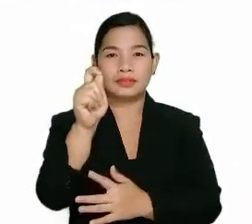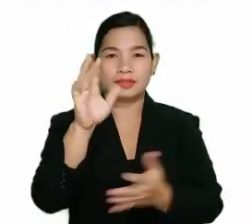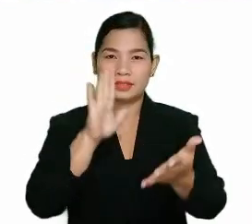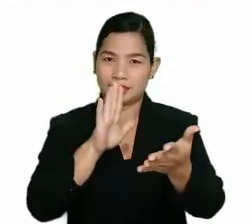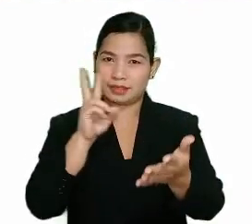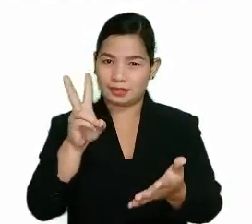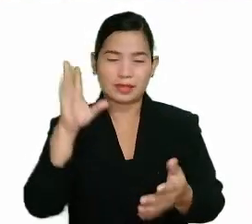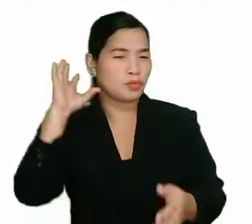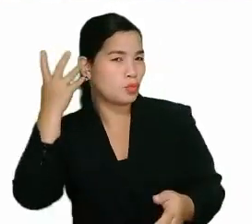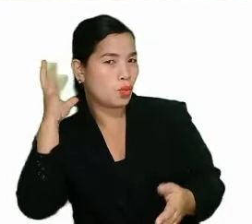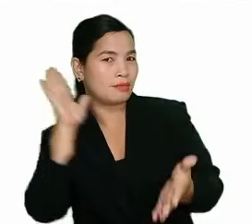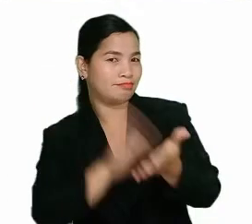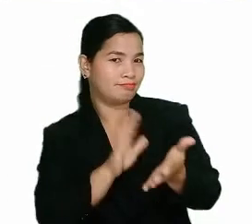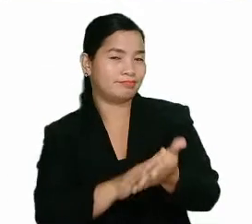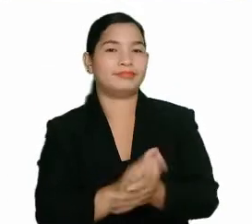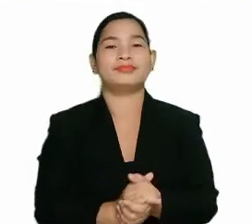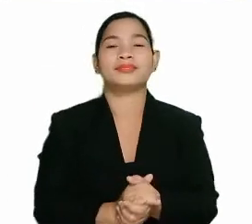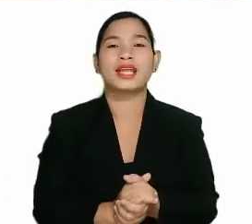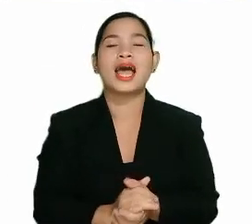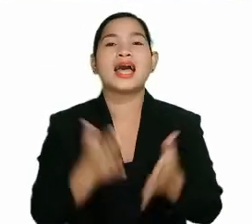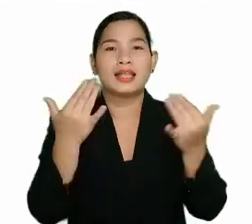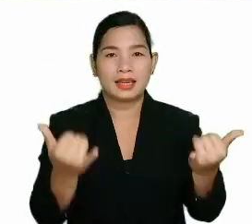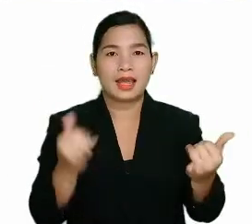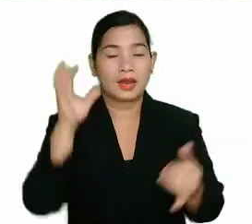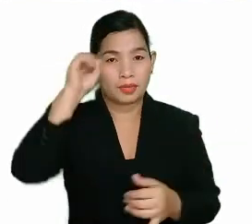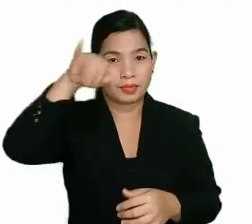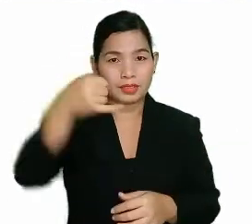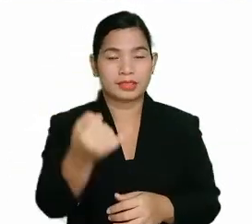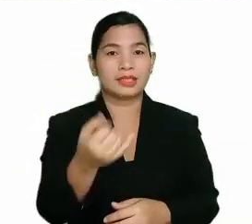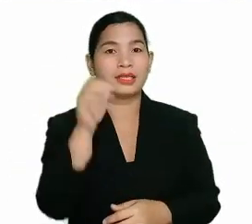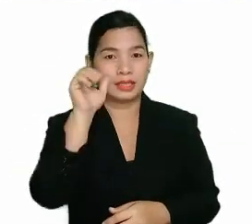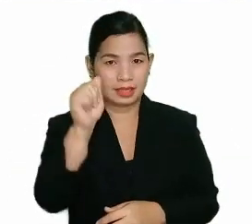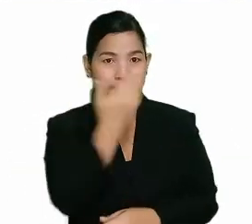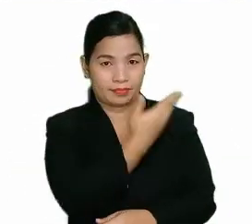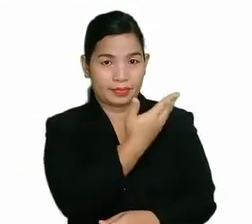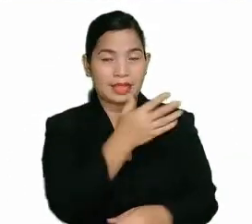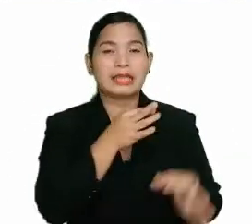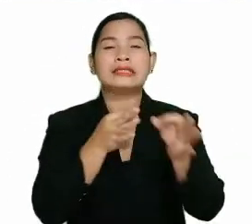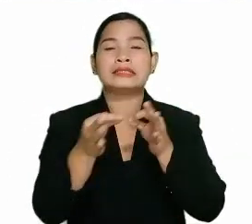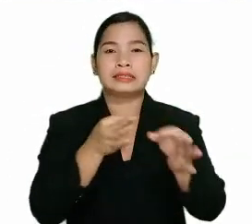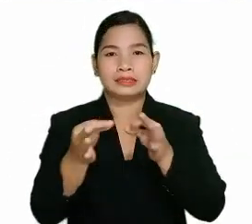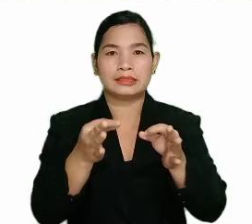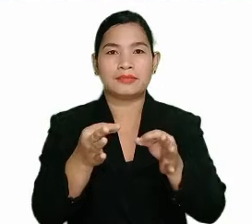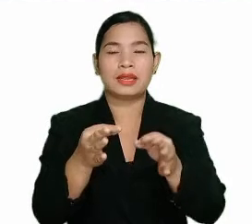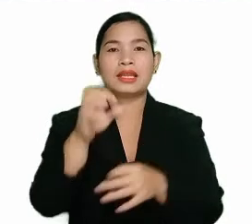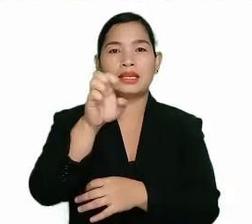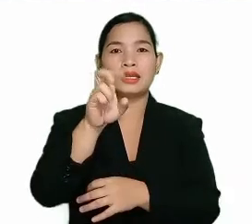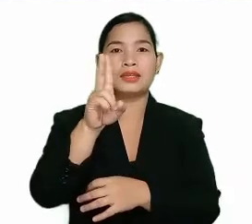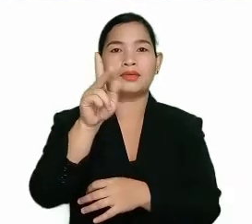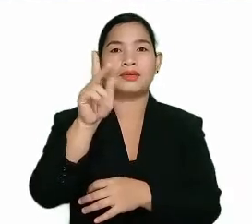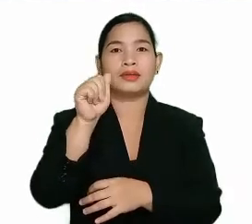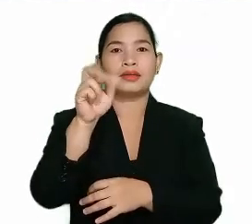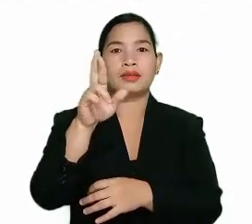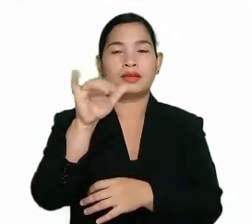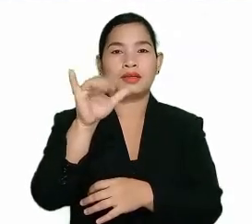Eskwela. Our learning objectives for this episode: A. Differentiate eukaryotic and